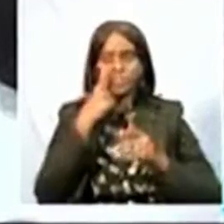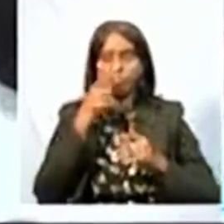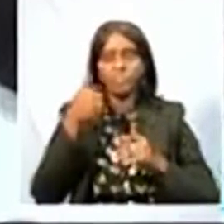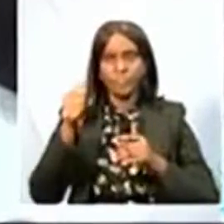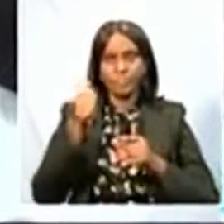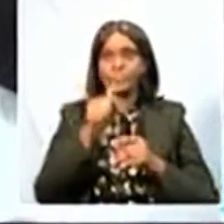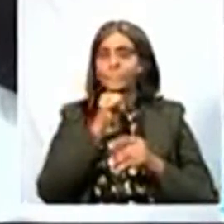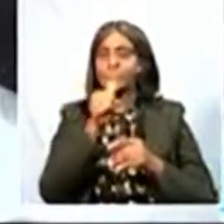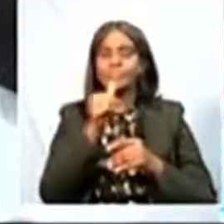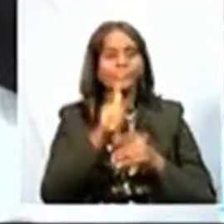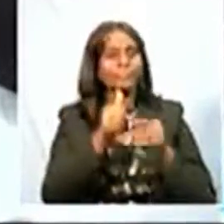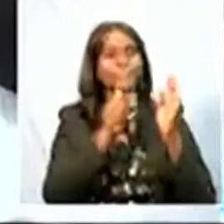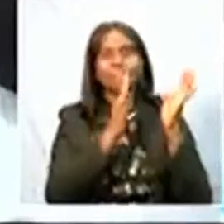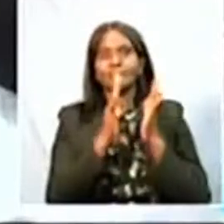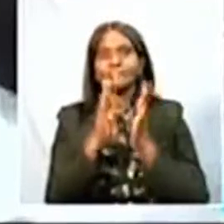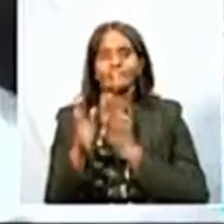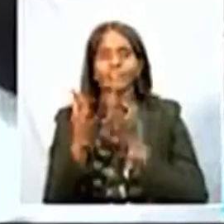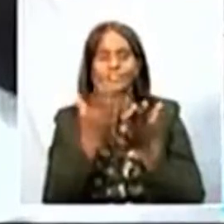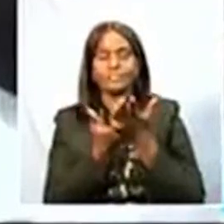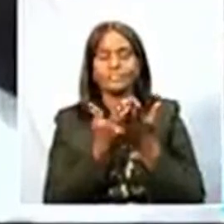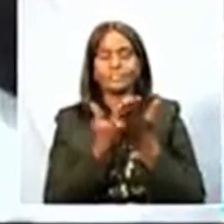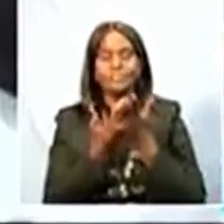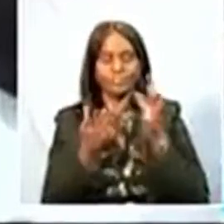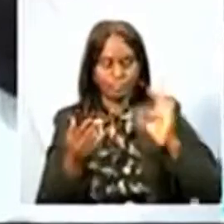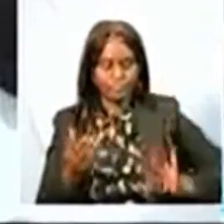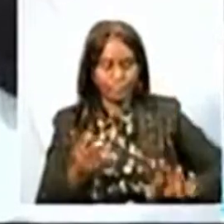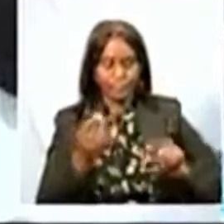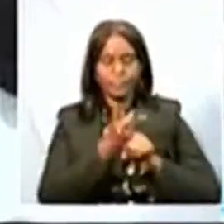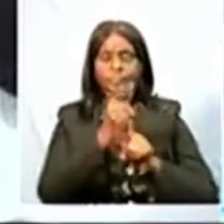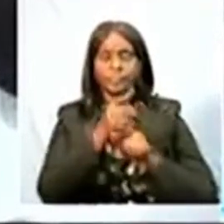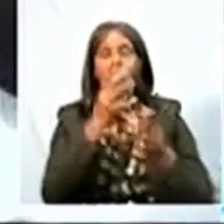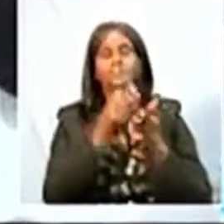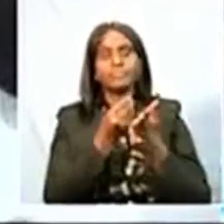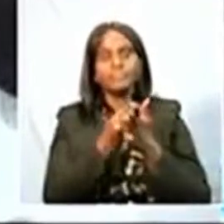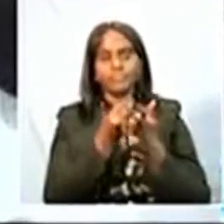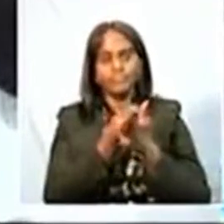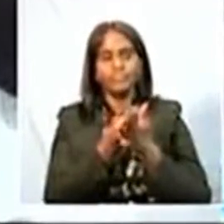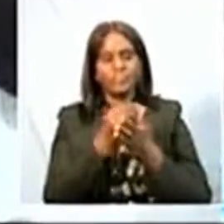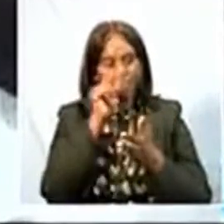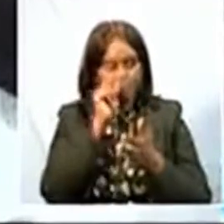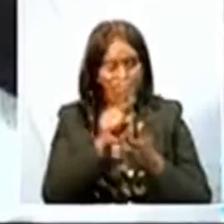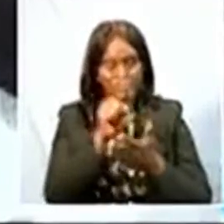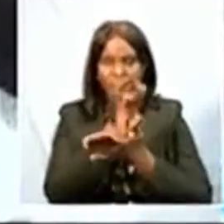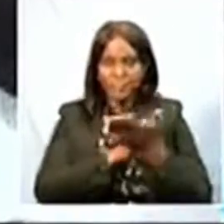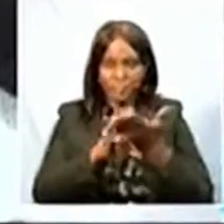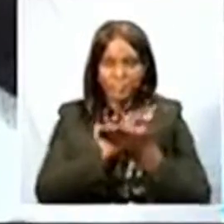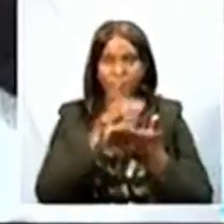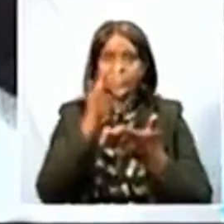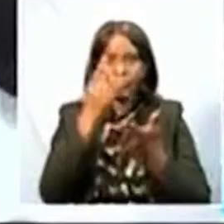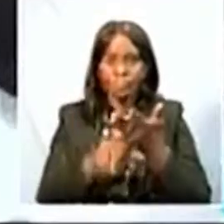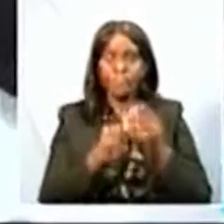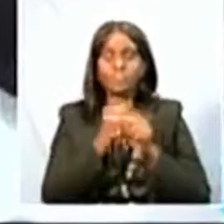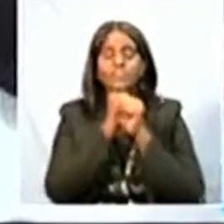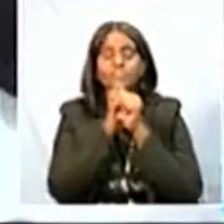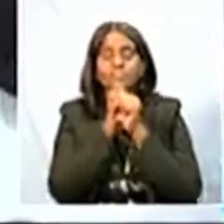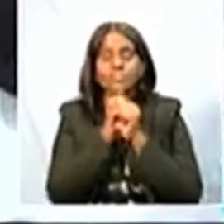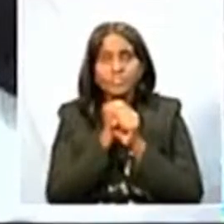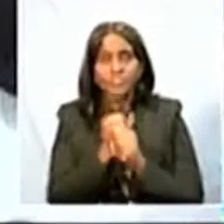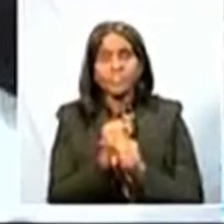were not supposed to benefit from this fund on the basis of the age.